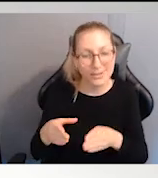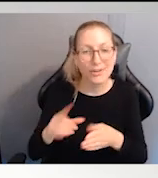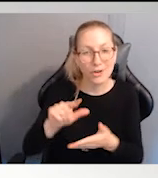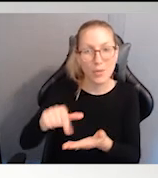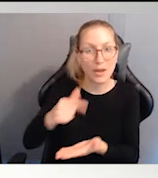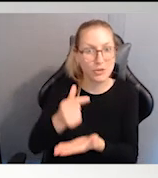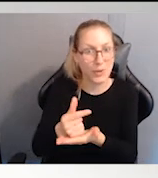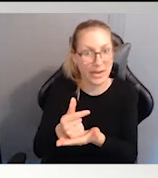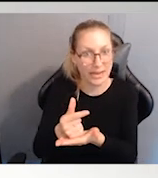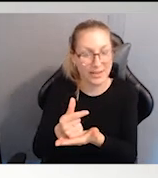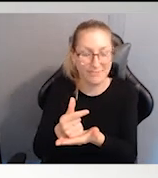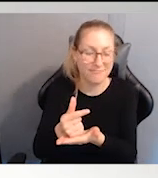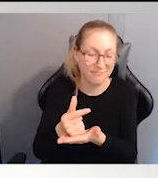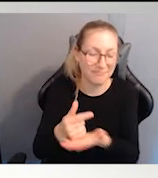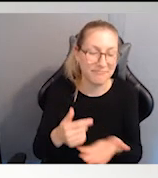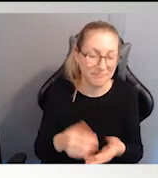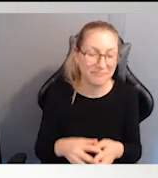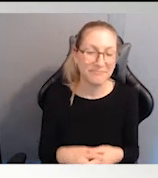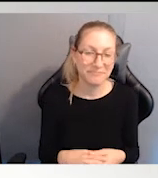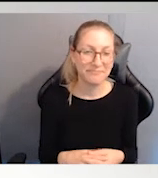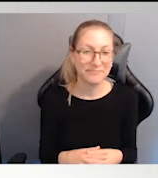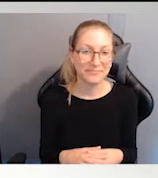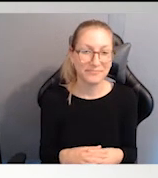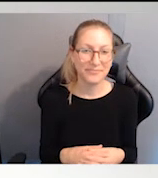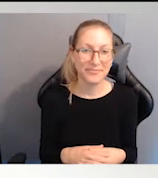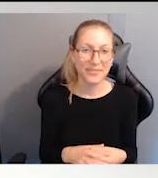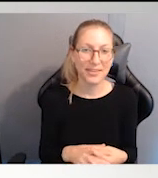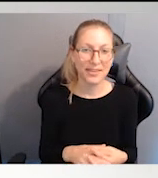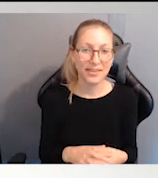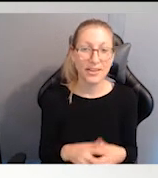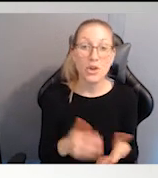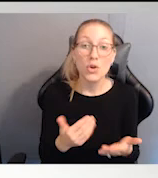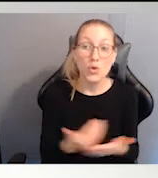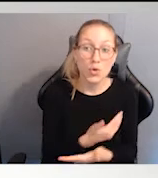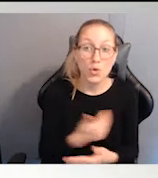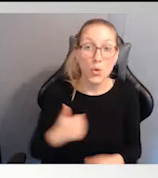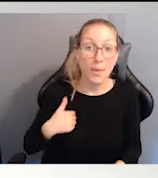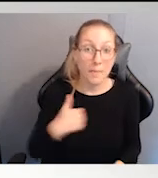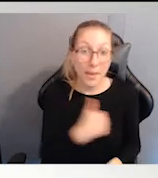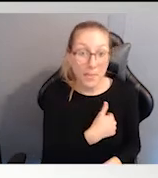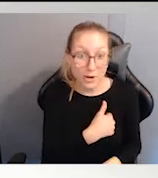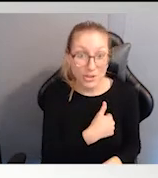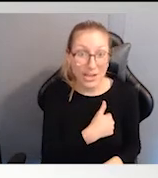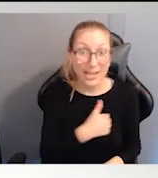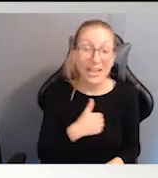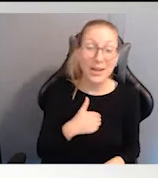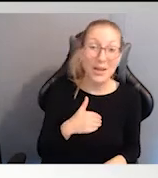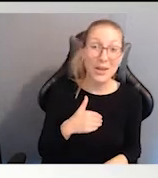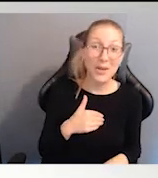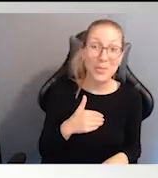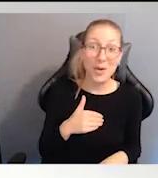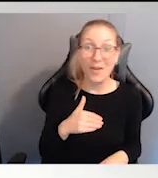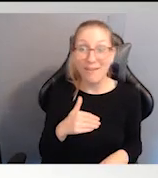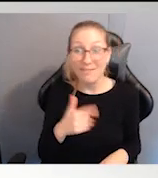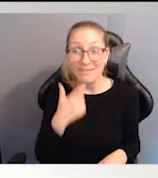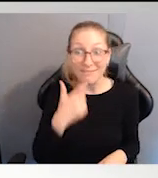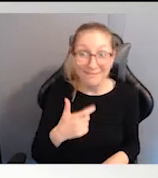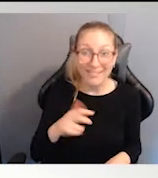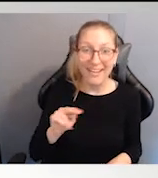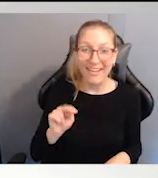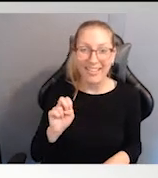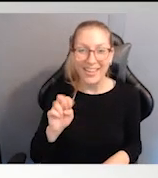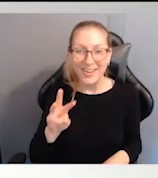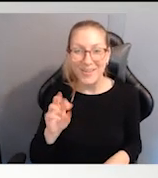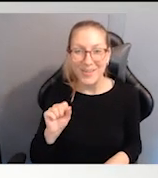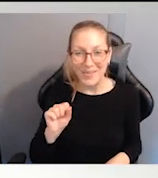now also. We had new memberships and we were in the news. Yep. We try to get on the news